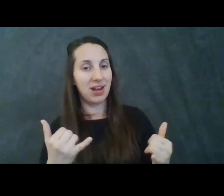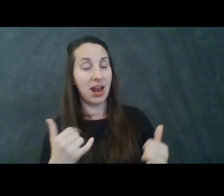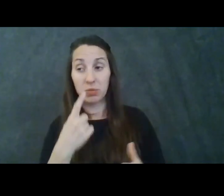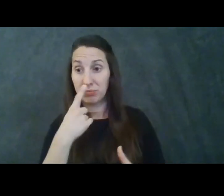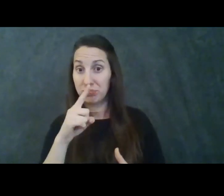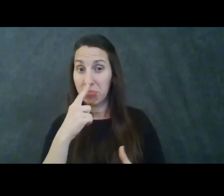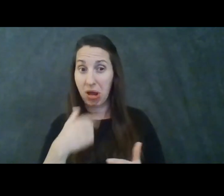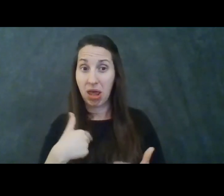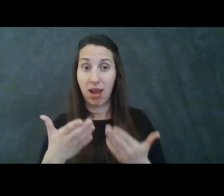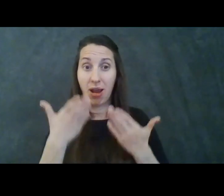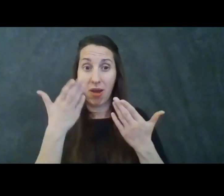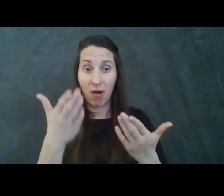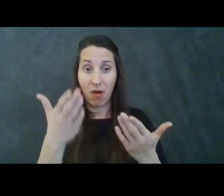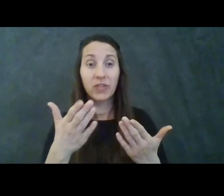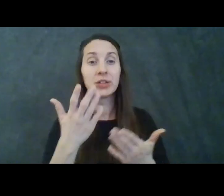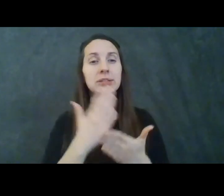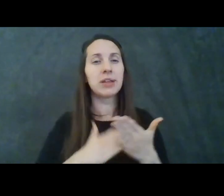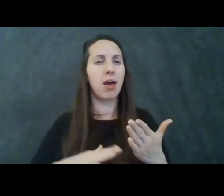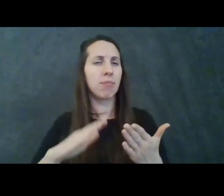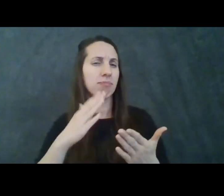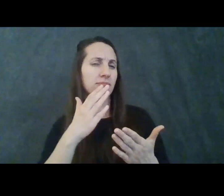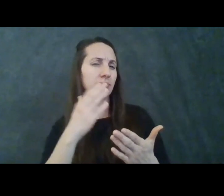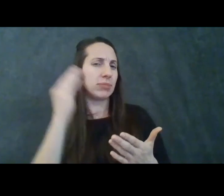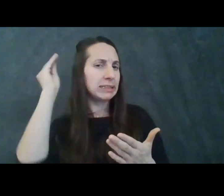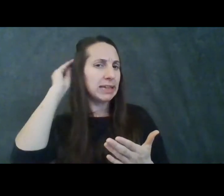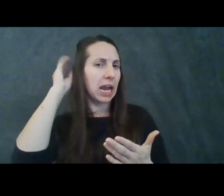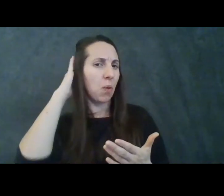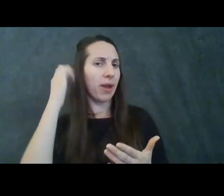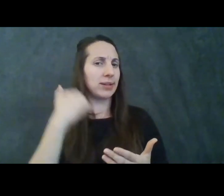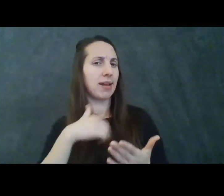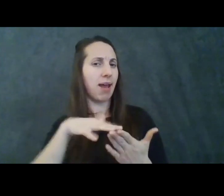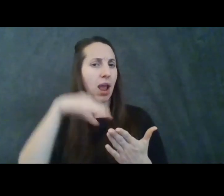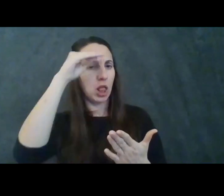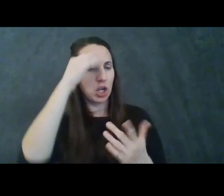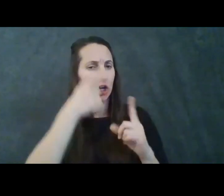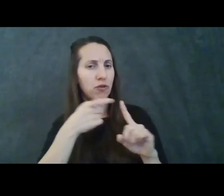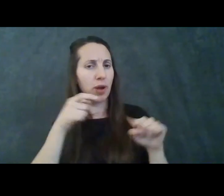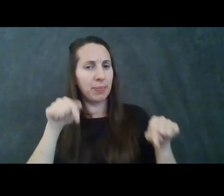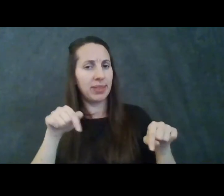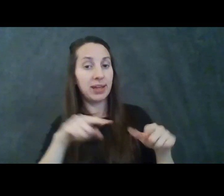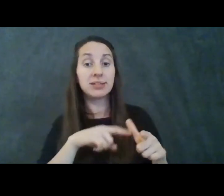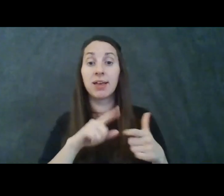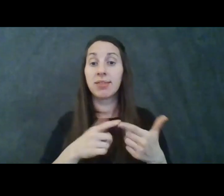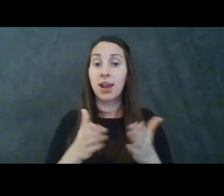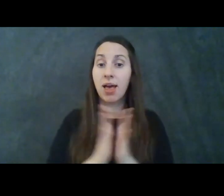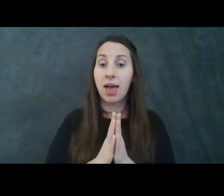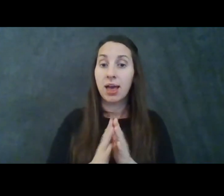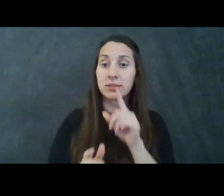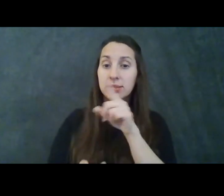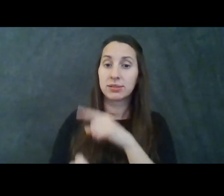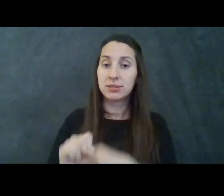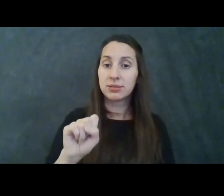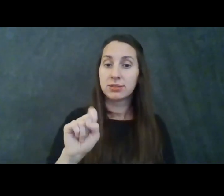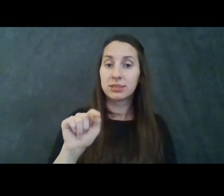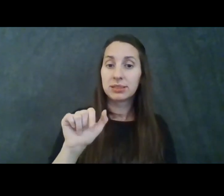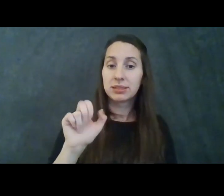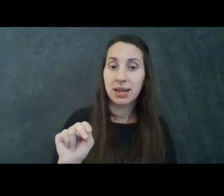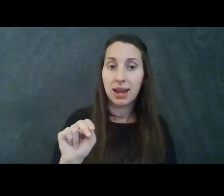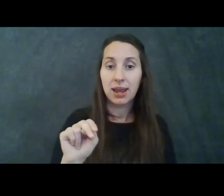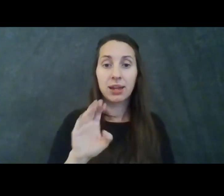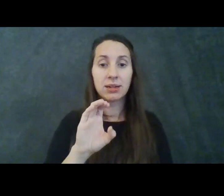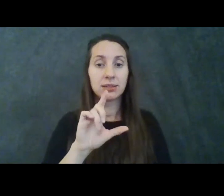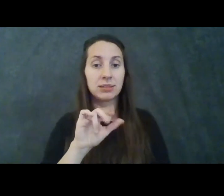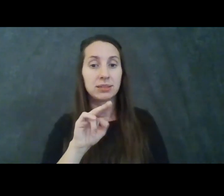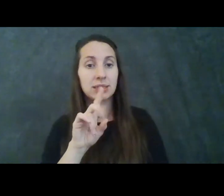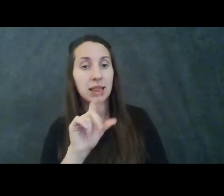of takeaways I got from all this, and then ask Stan and Celinda to comment on that. One is that